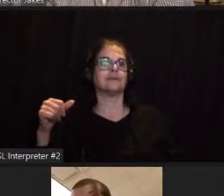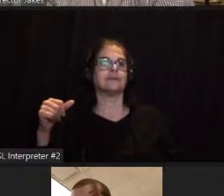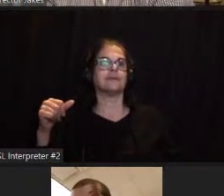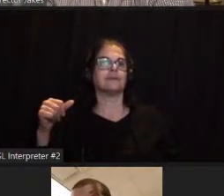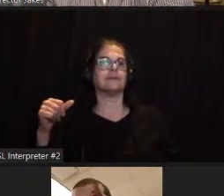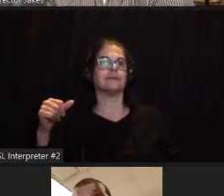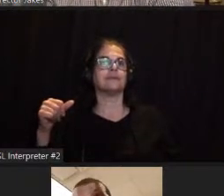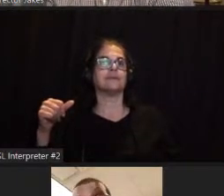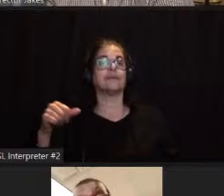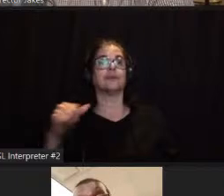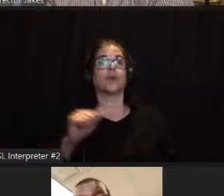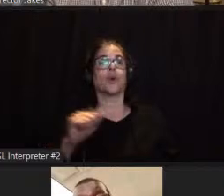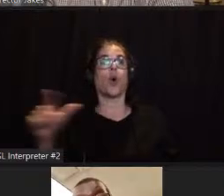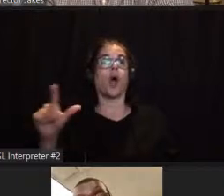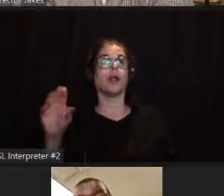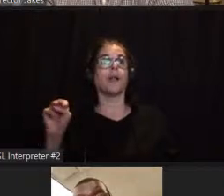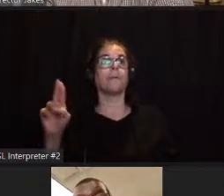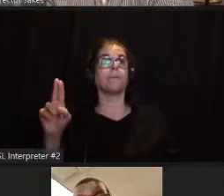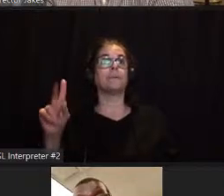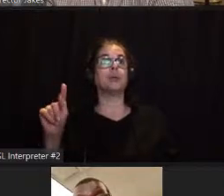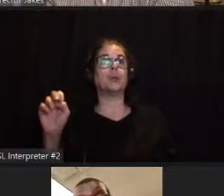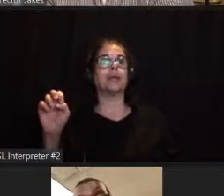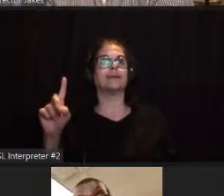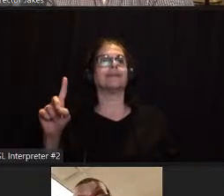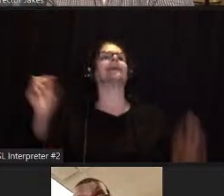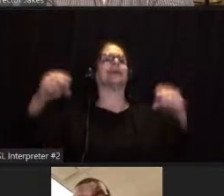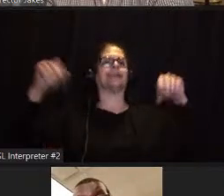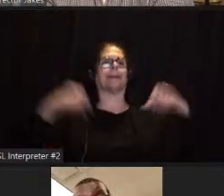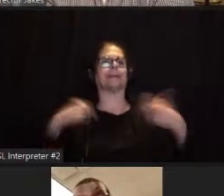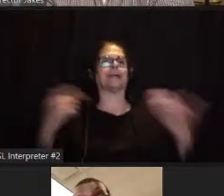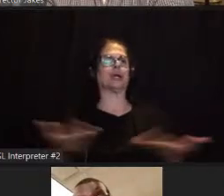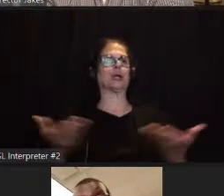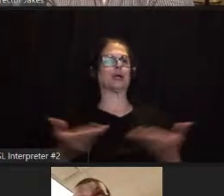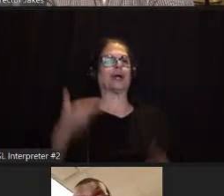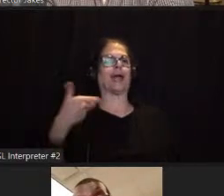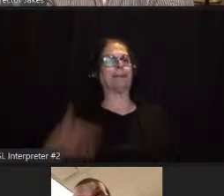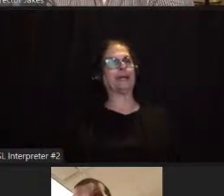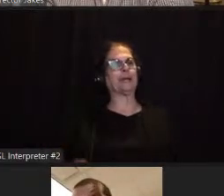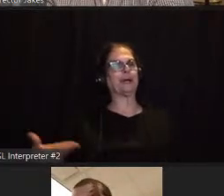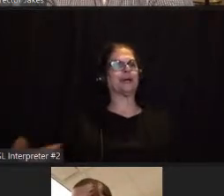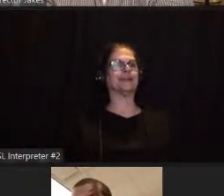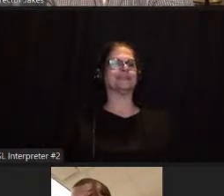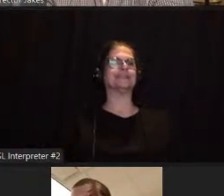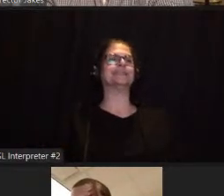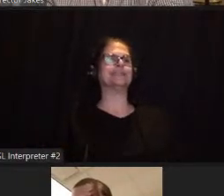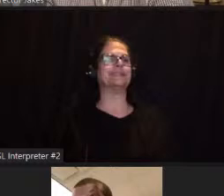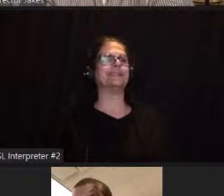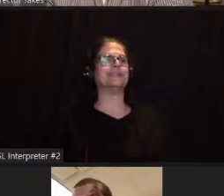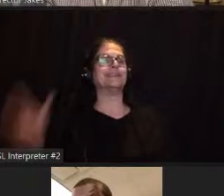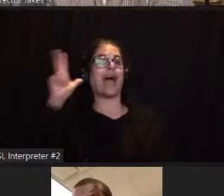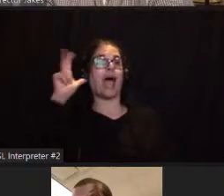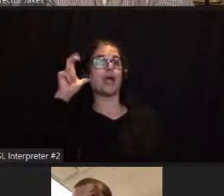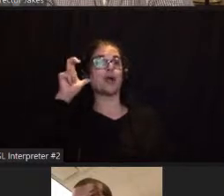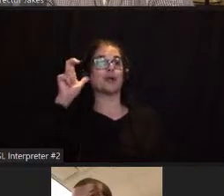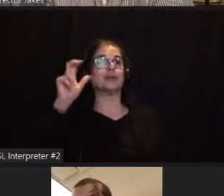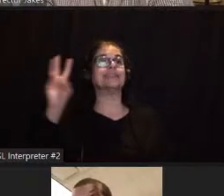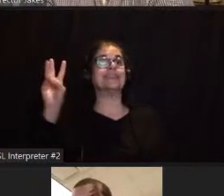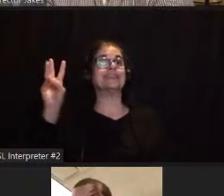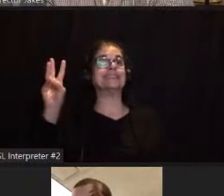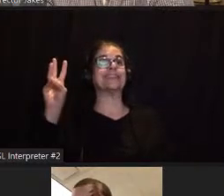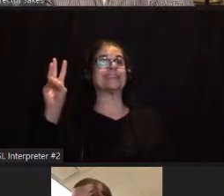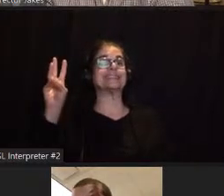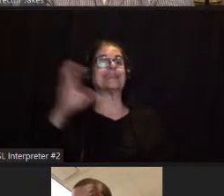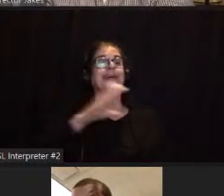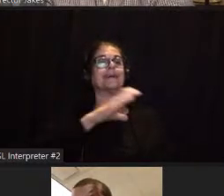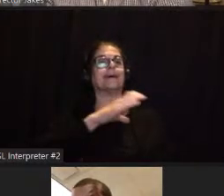Is everyone still muted? Yes. It's me. Okay, so we've got the quorum. I heard from all 6 committee, all